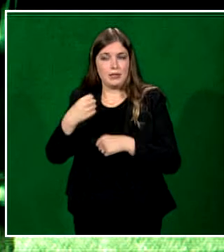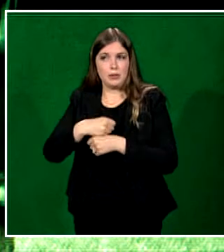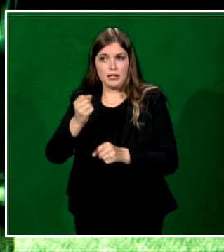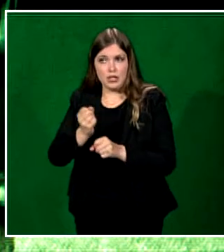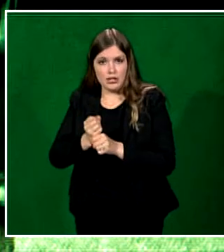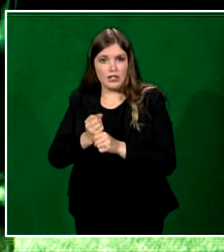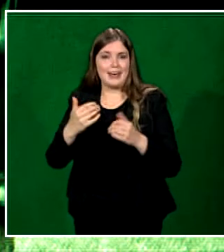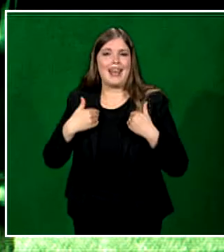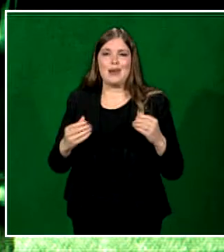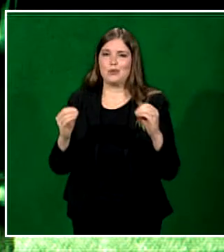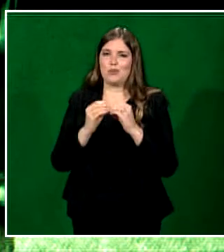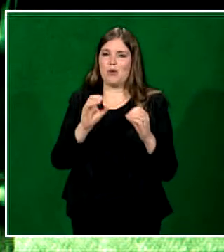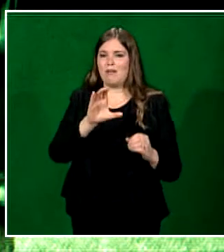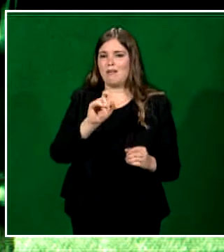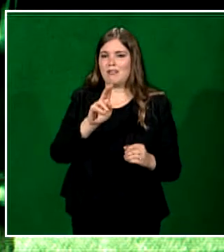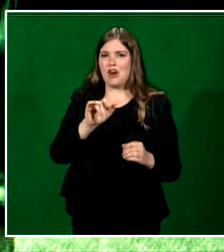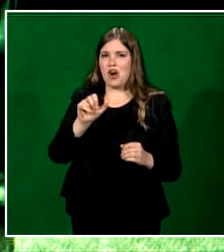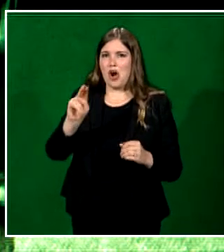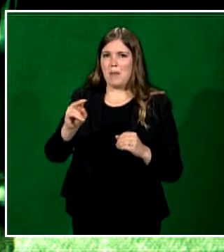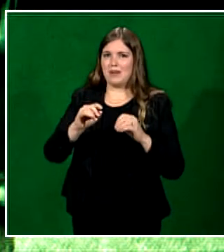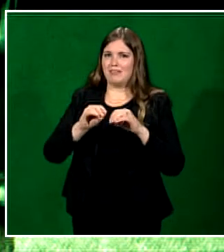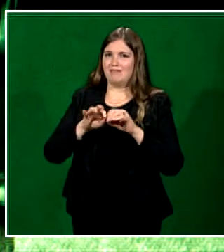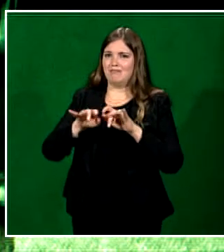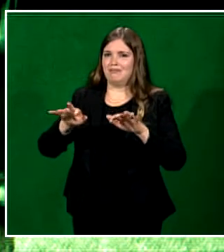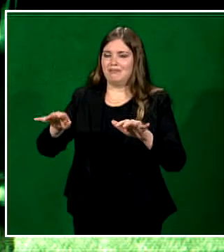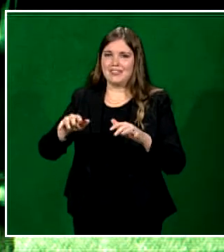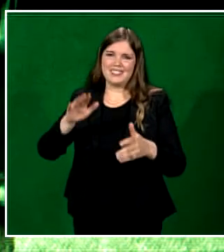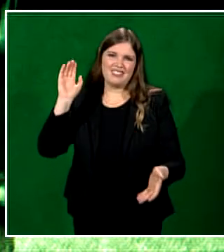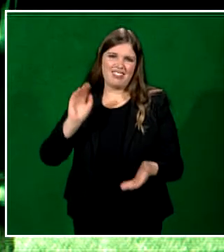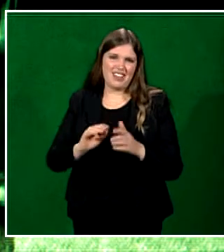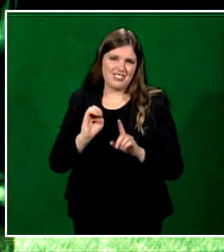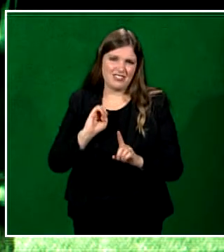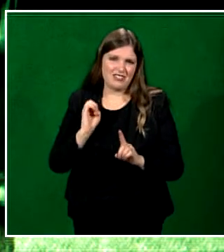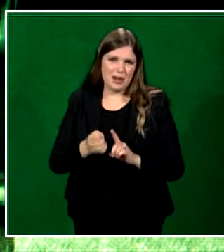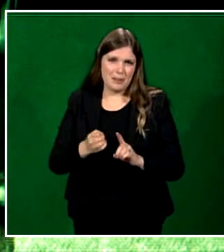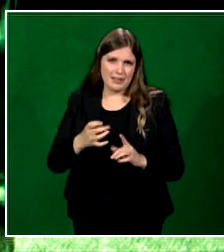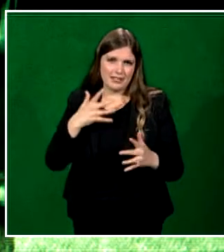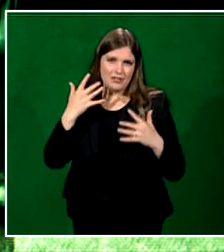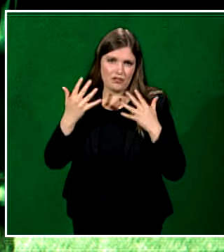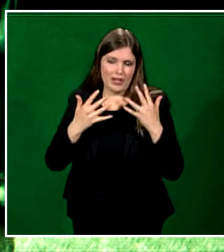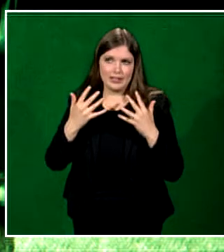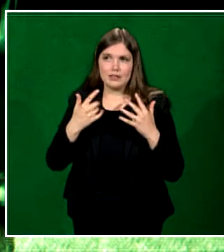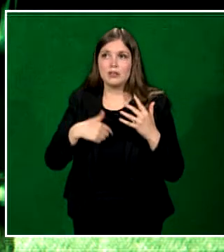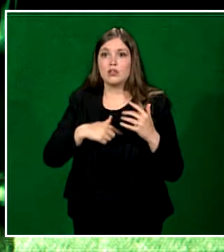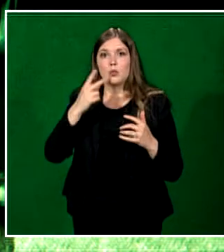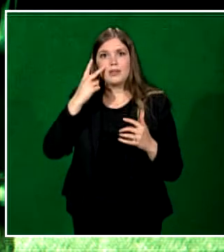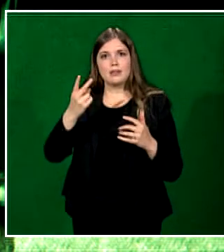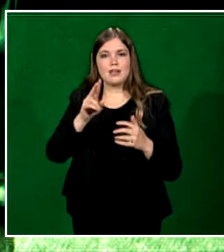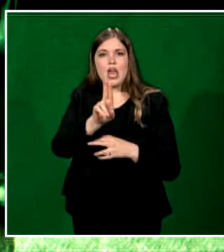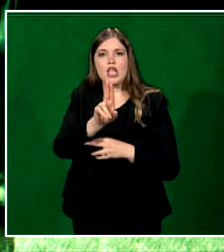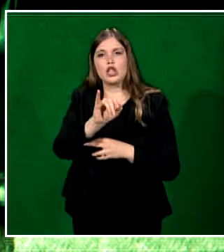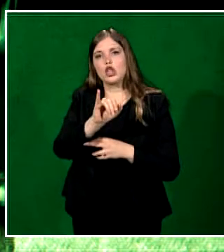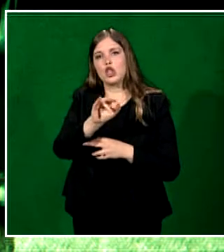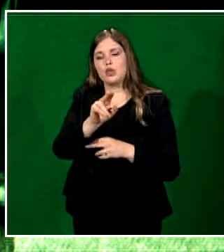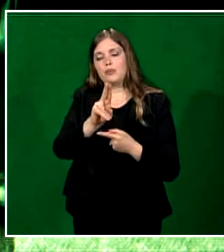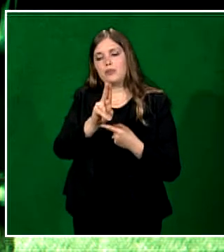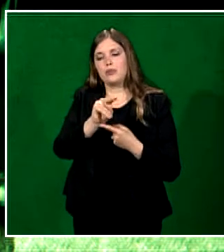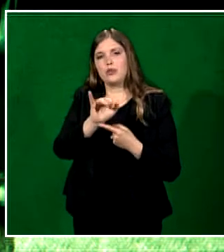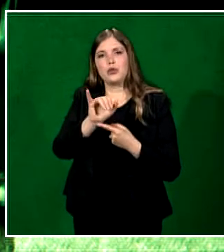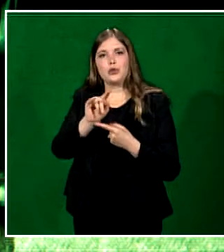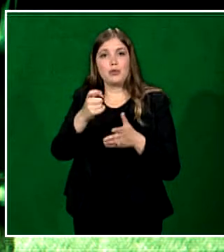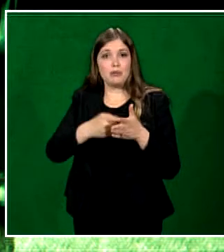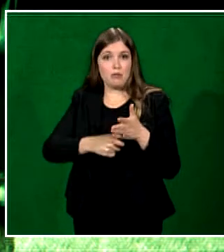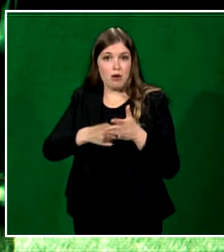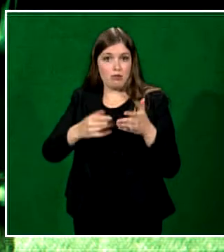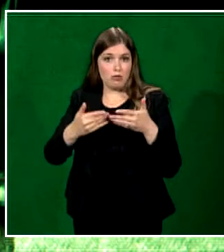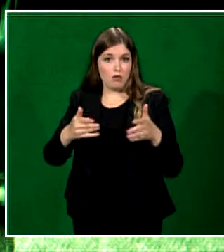emissions, making it less environmentally friendly. Next slide. So we looked at the unit price of our product against the price of a common